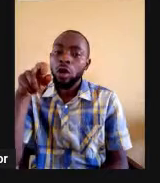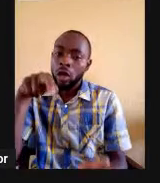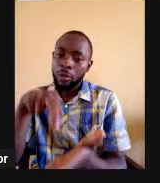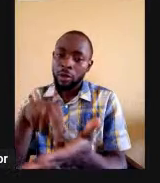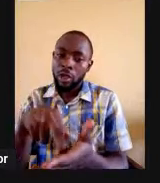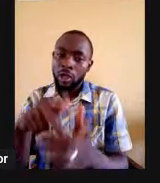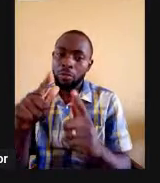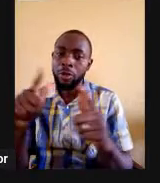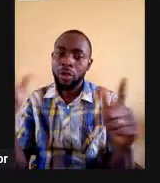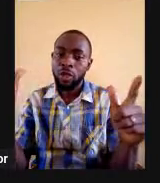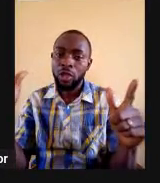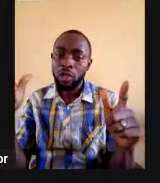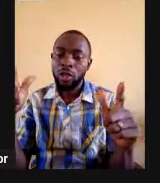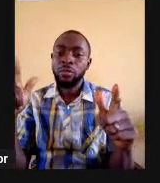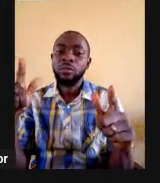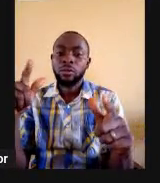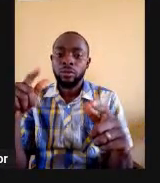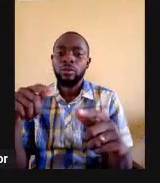So